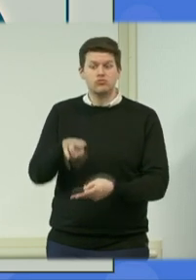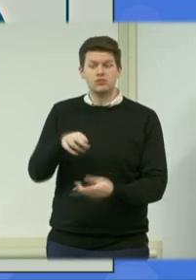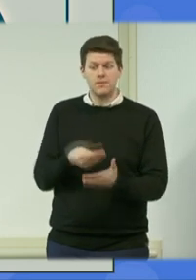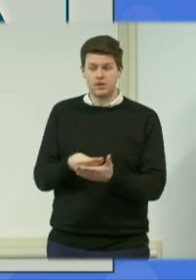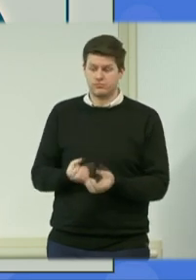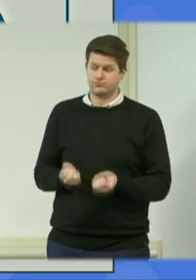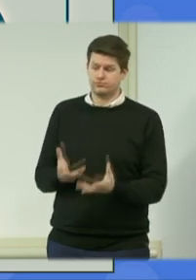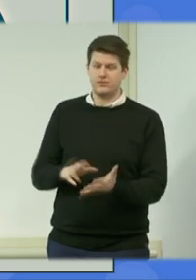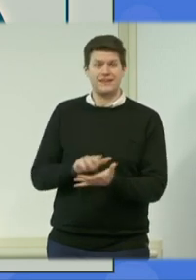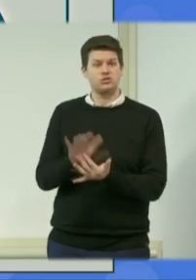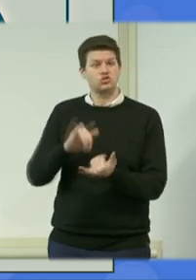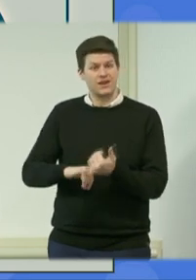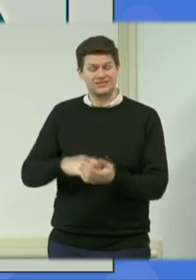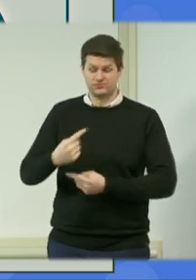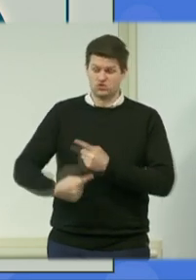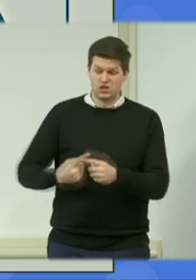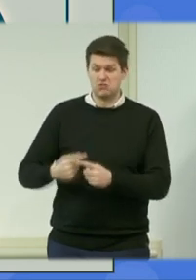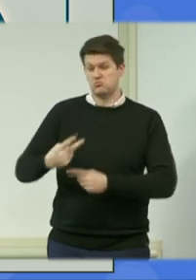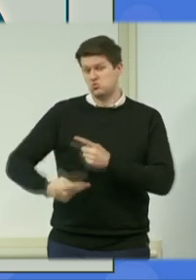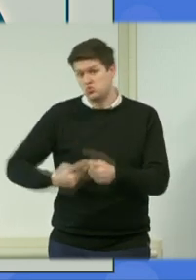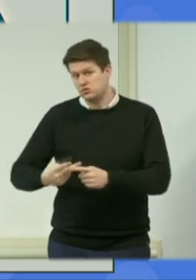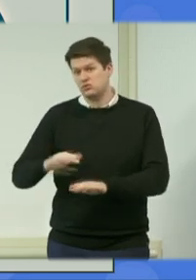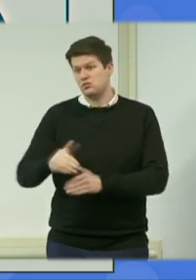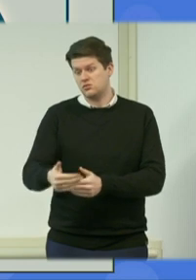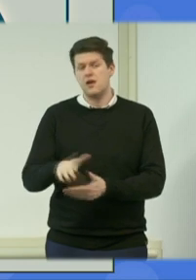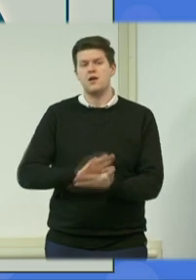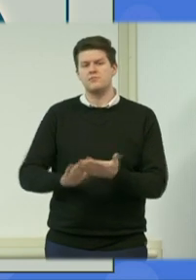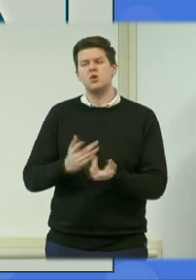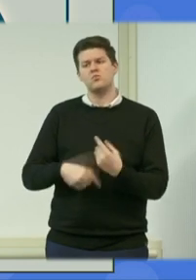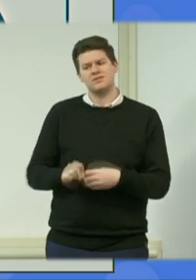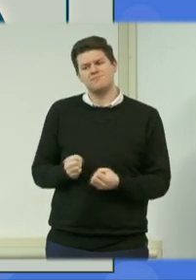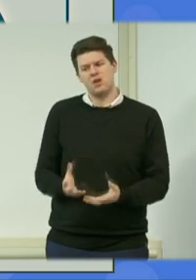on the NHS, in the next year or two, we'll be spending more than half